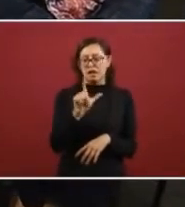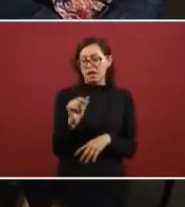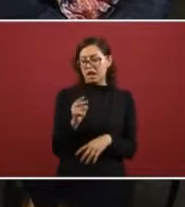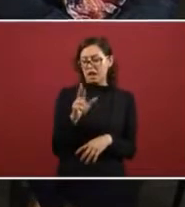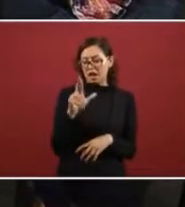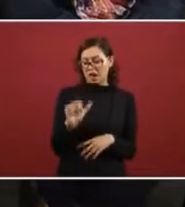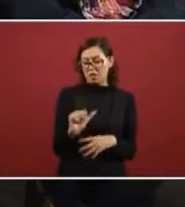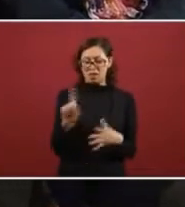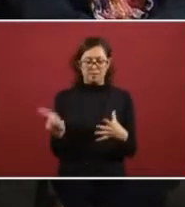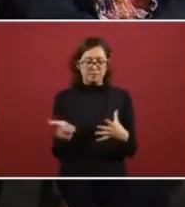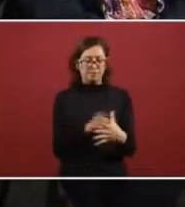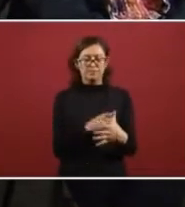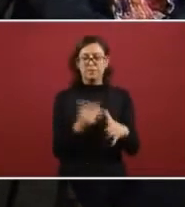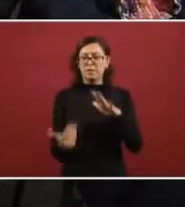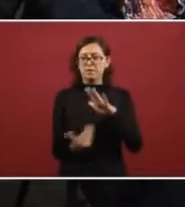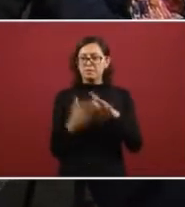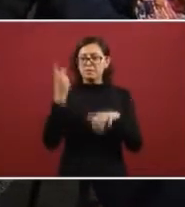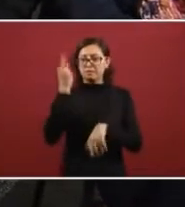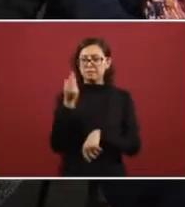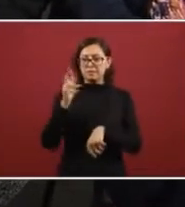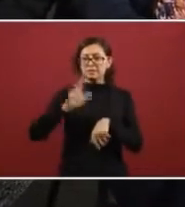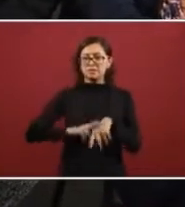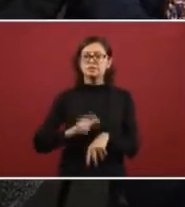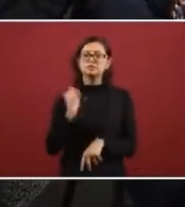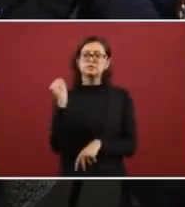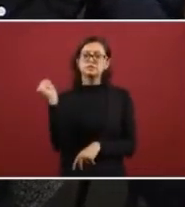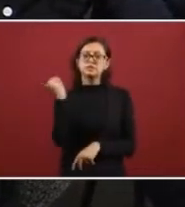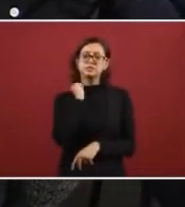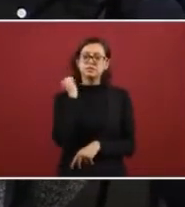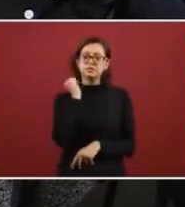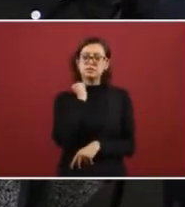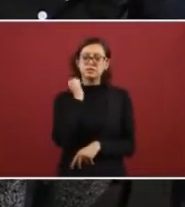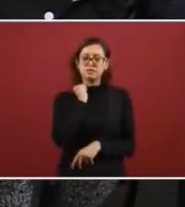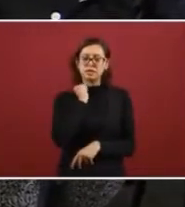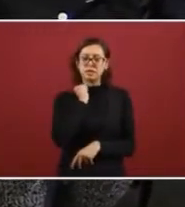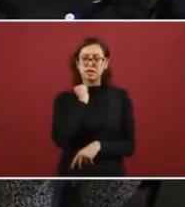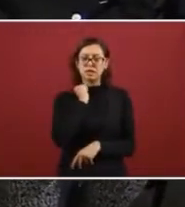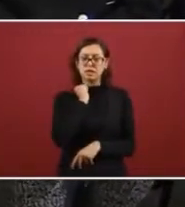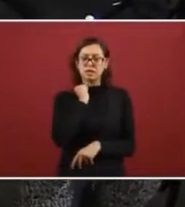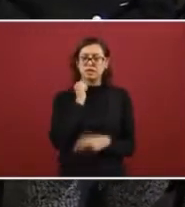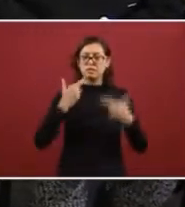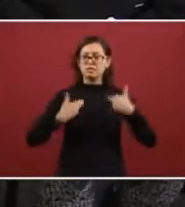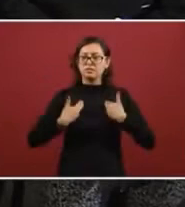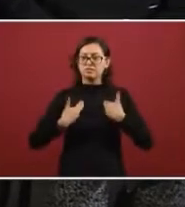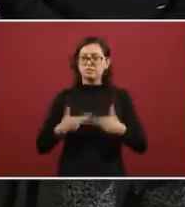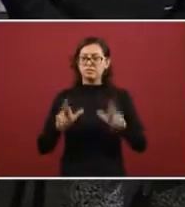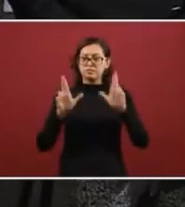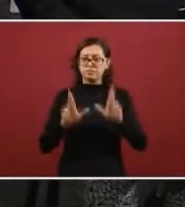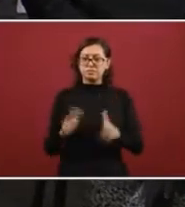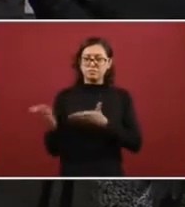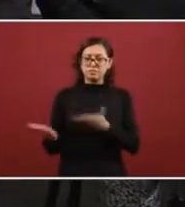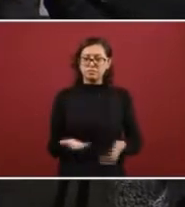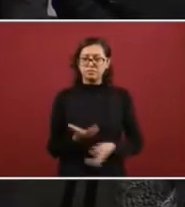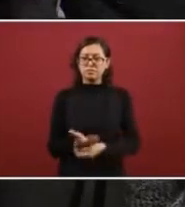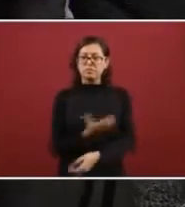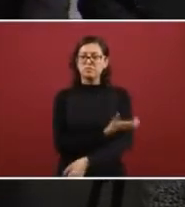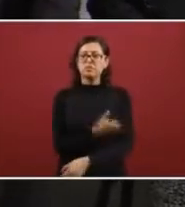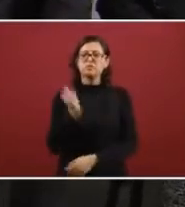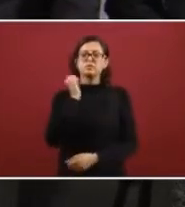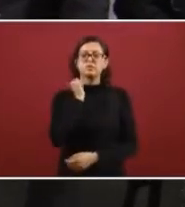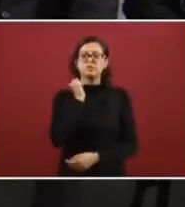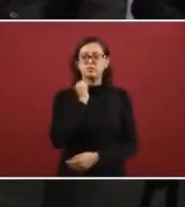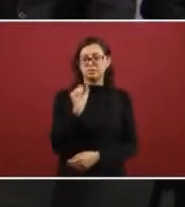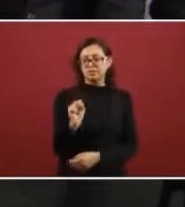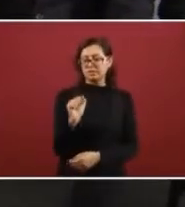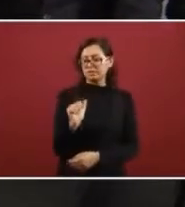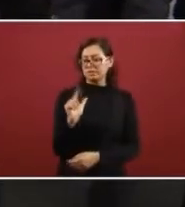Rojas Hernández, and the President of the Directors Table, and the Senate of the Republic, who